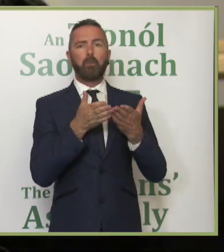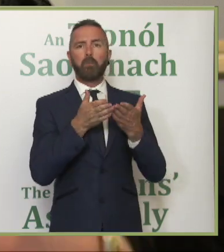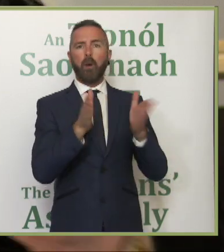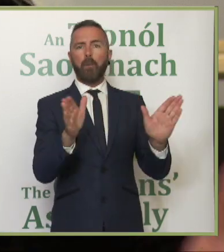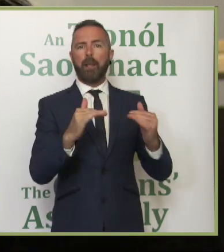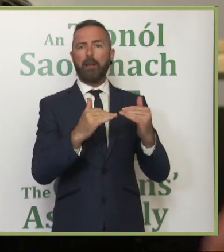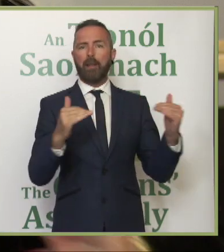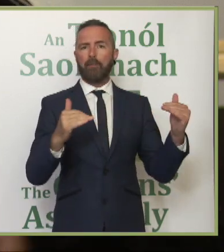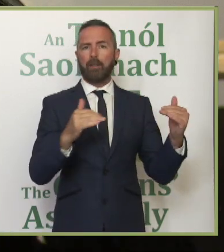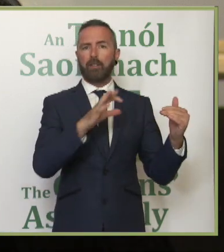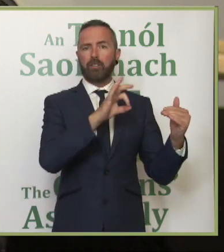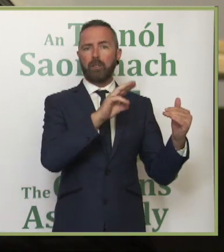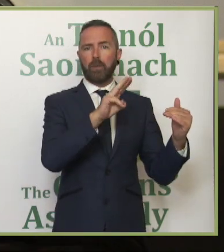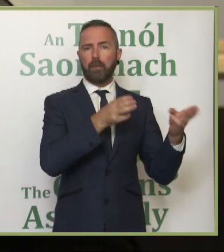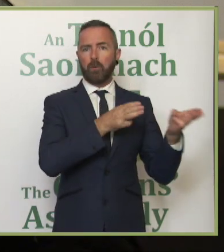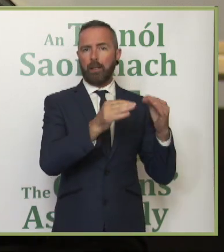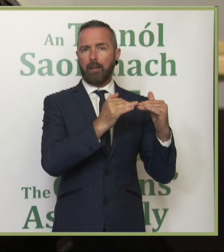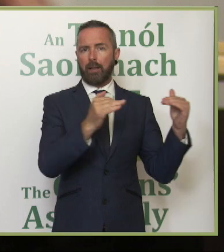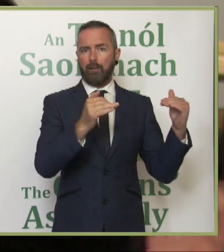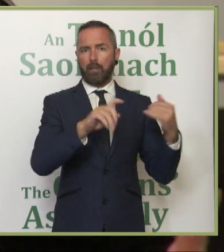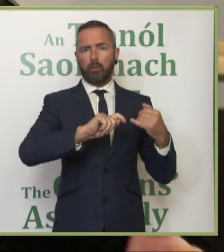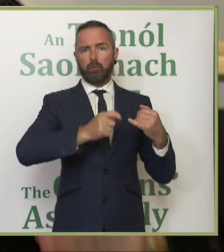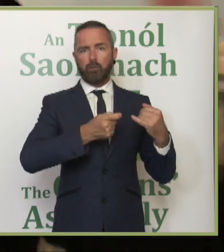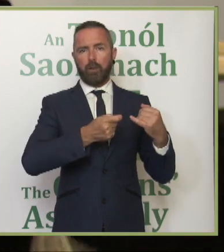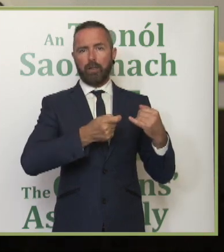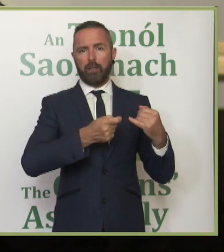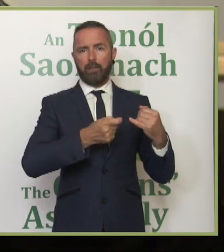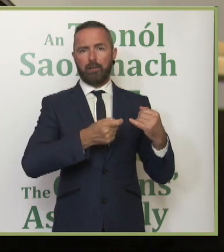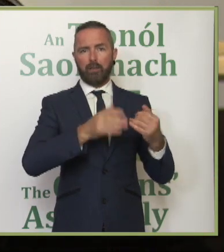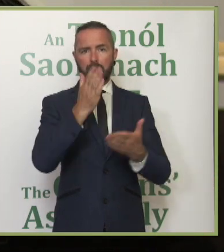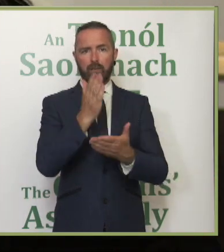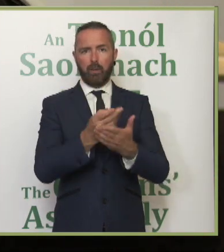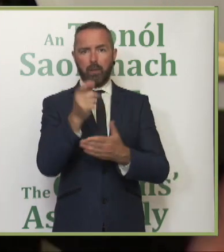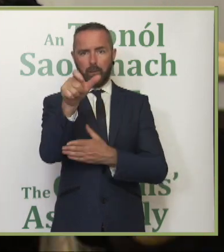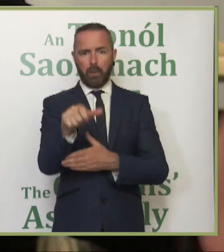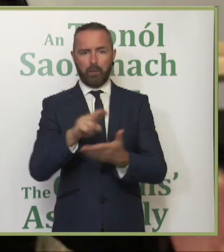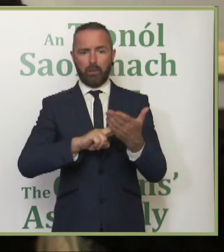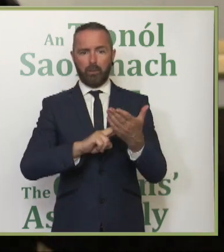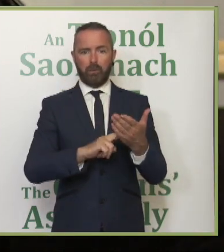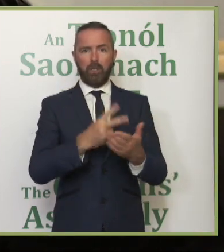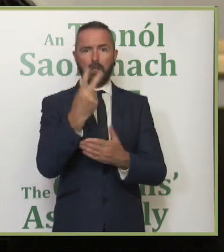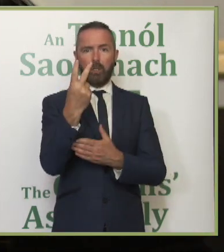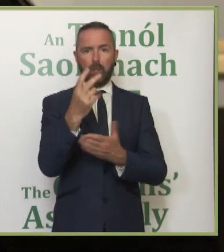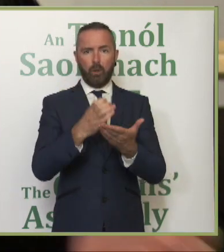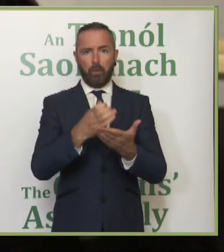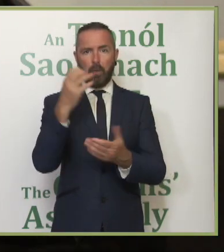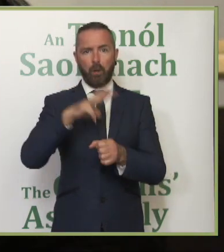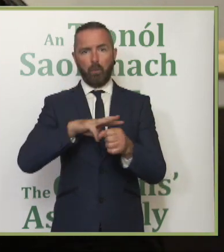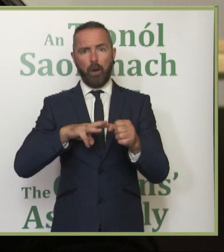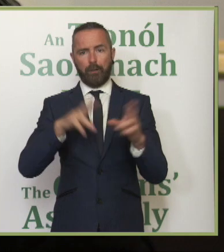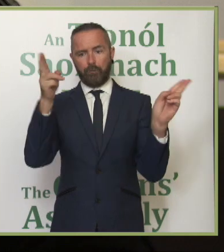level, at a GP practice, and you're trying to move someone from one bottle of wine or 2 bottles of wine to 1, or